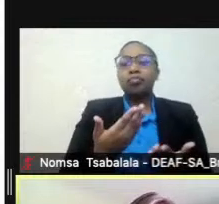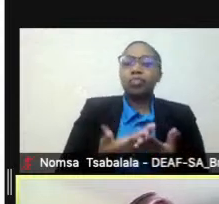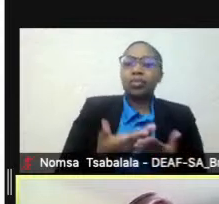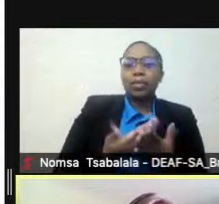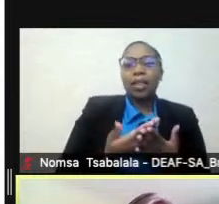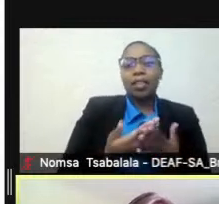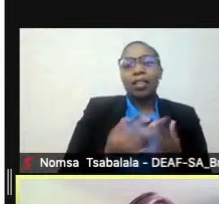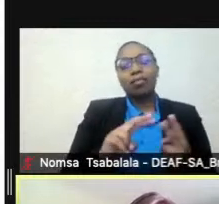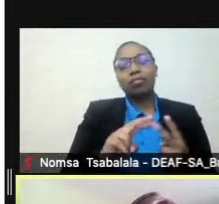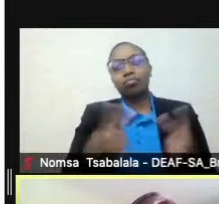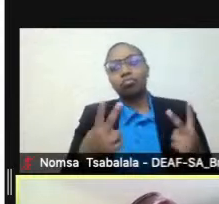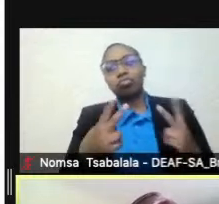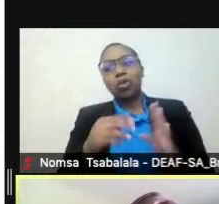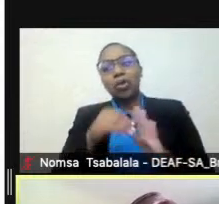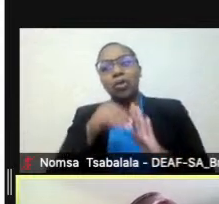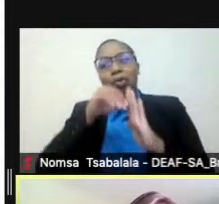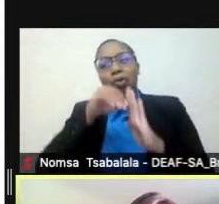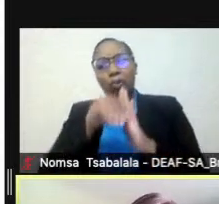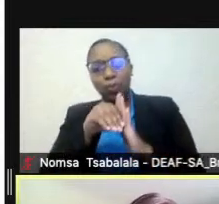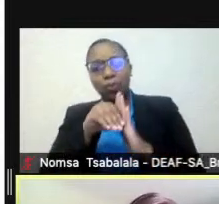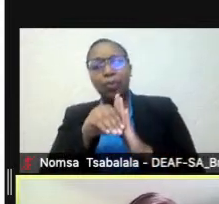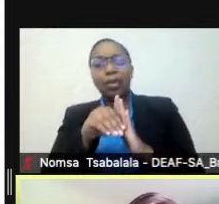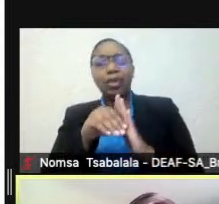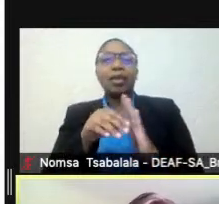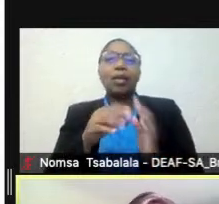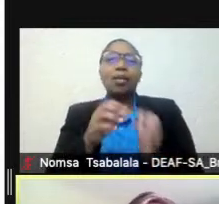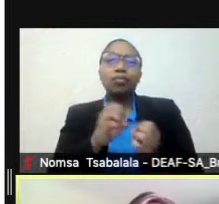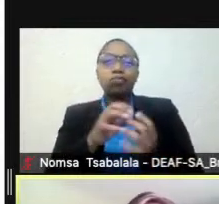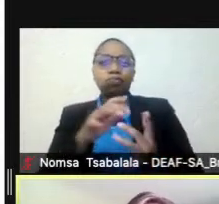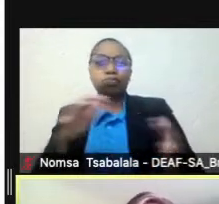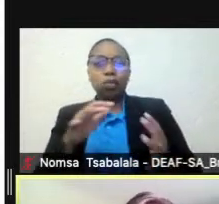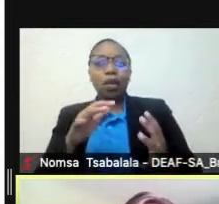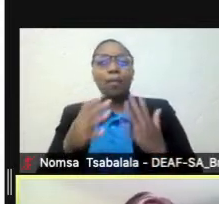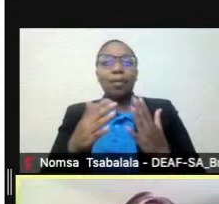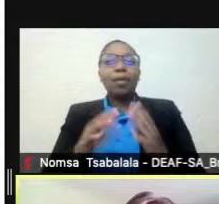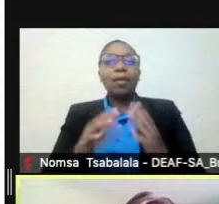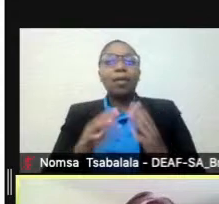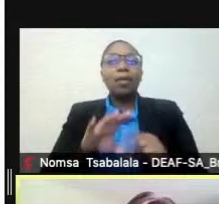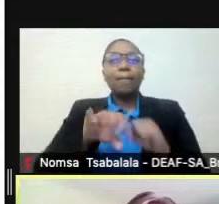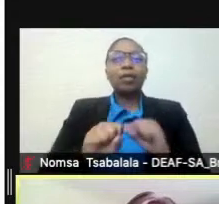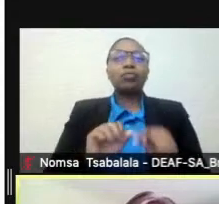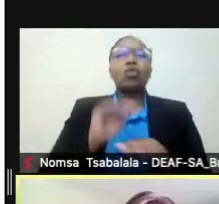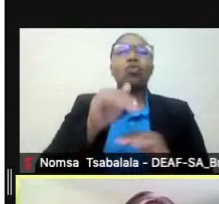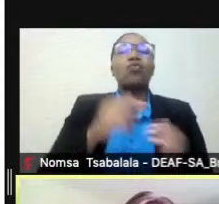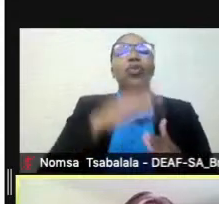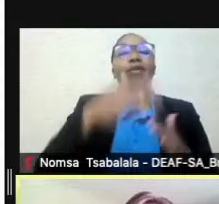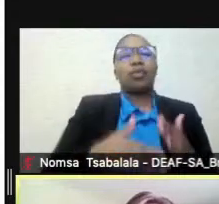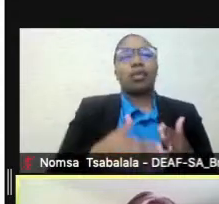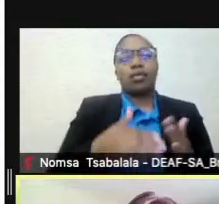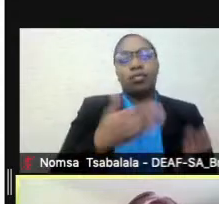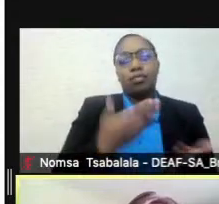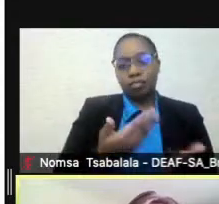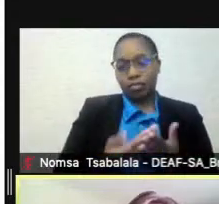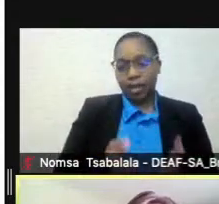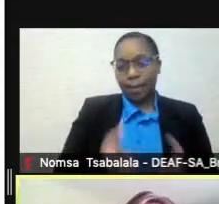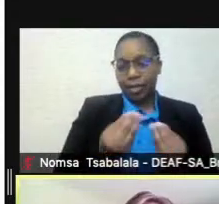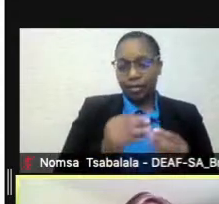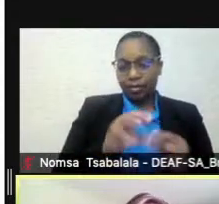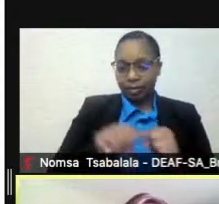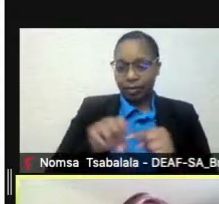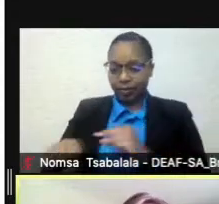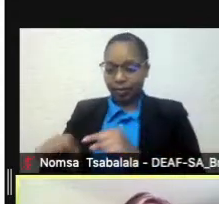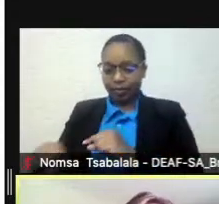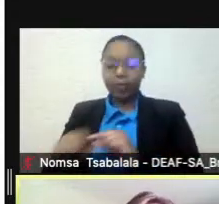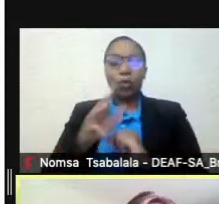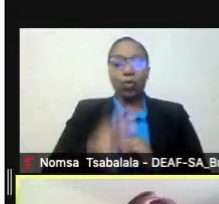cases often detected over the weekend periods. And so just 2 weeks ago, we were seeing a 7-day moving average